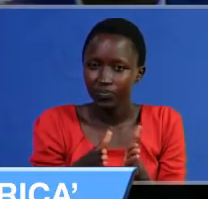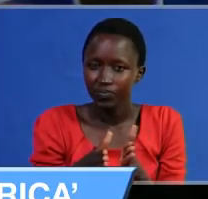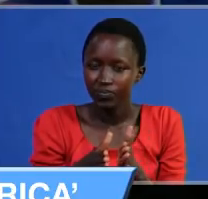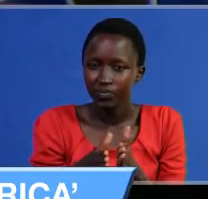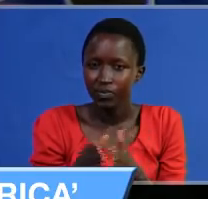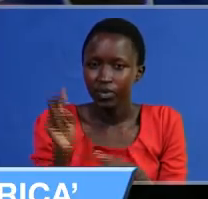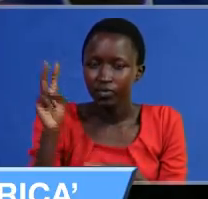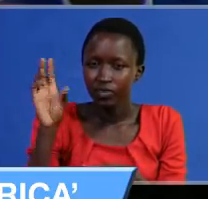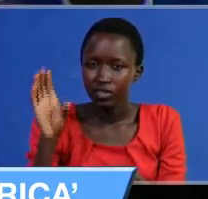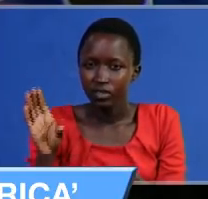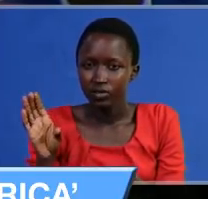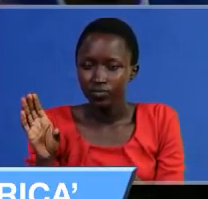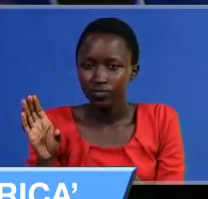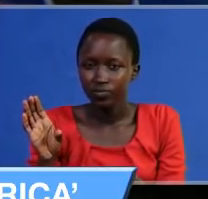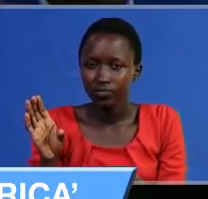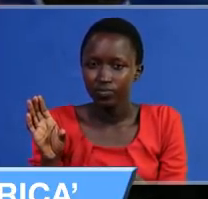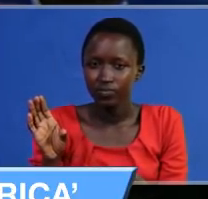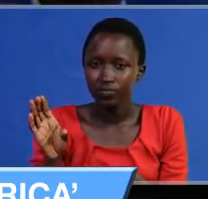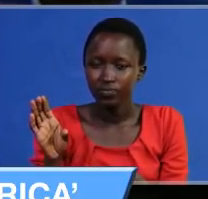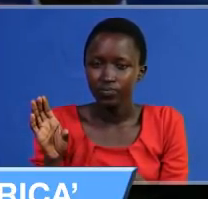The vice chancellor,